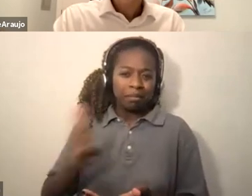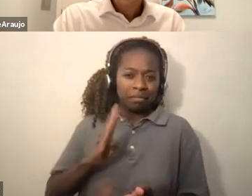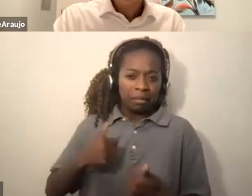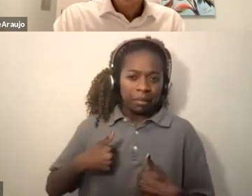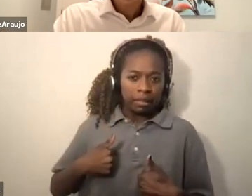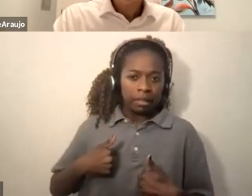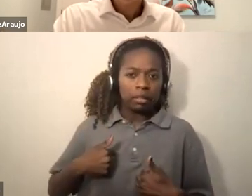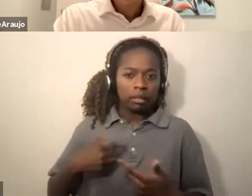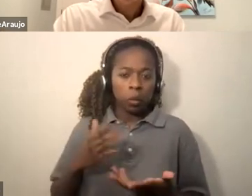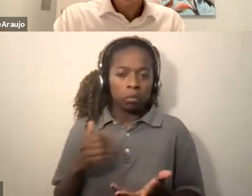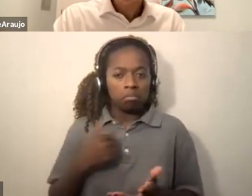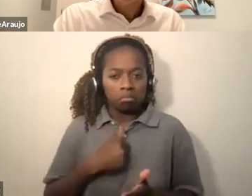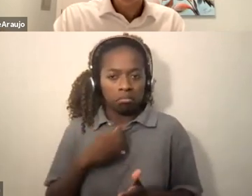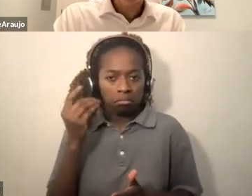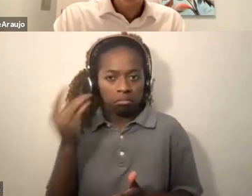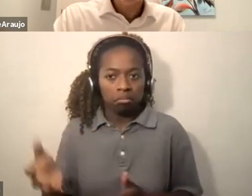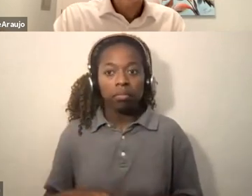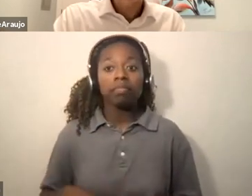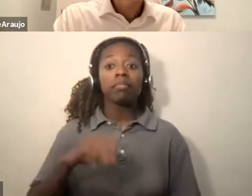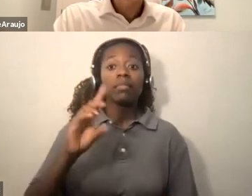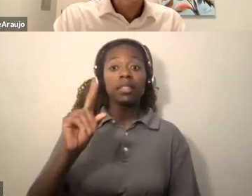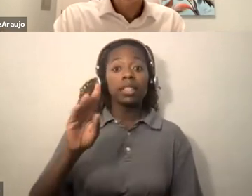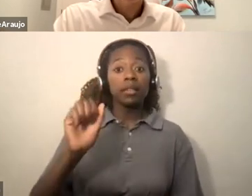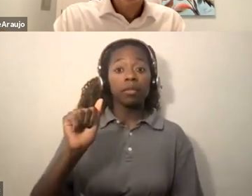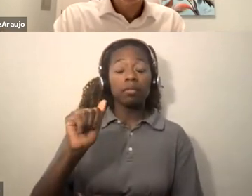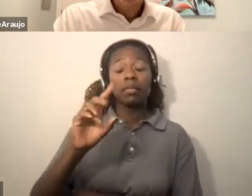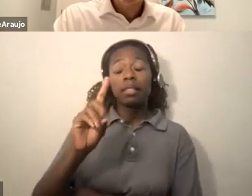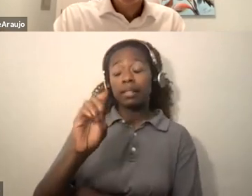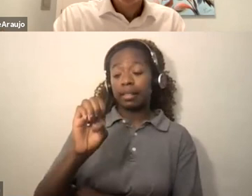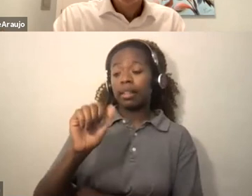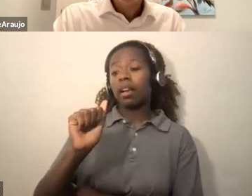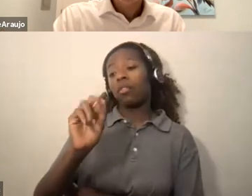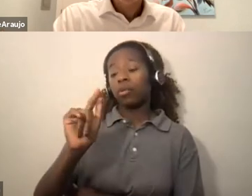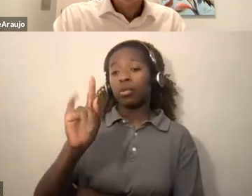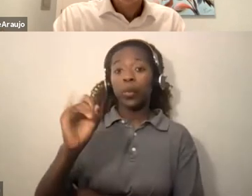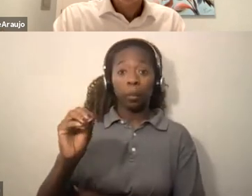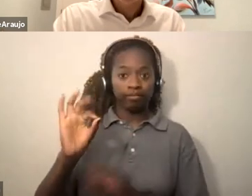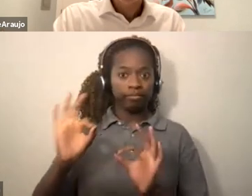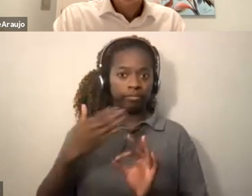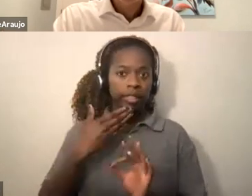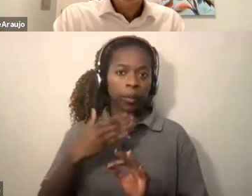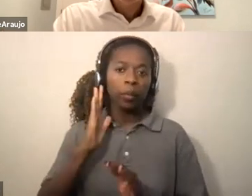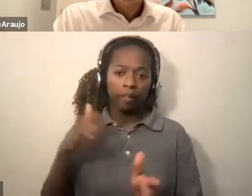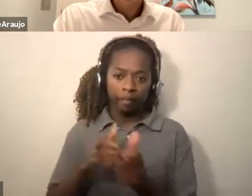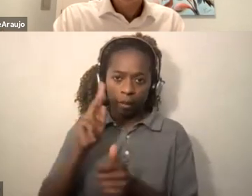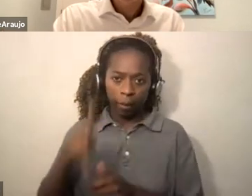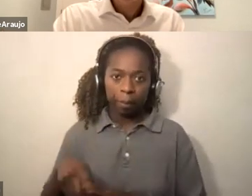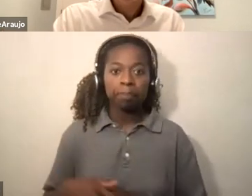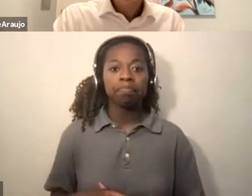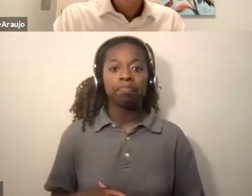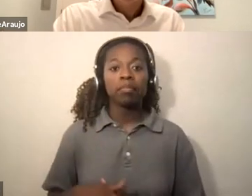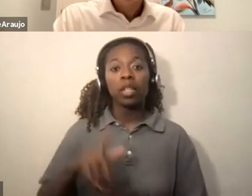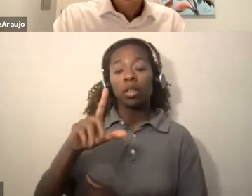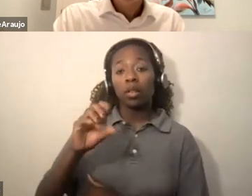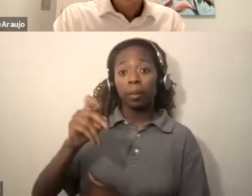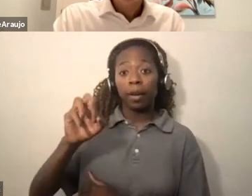okay okay thanks thank you i'll follow up thank you thanks miss lapera thank you chair robinson but i